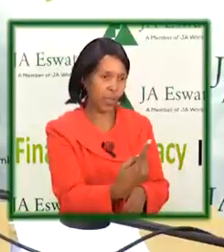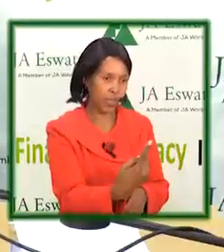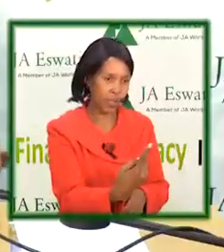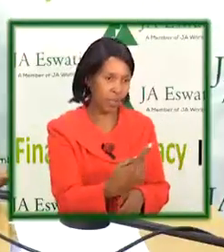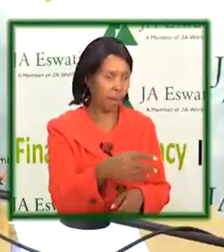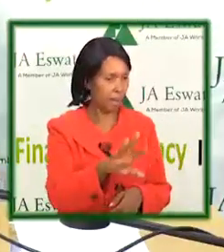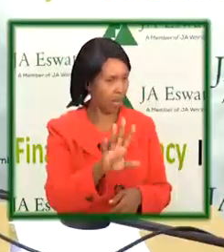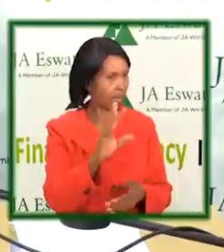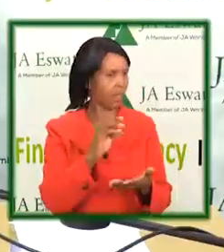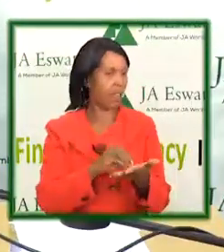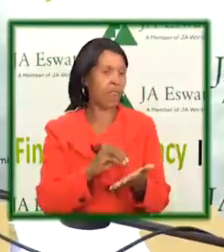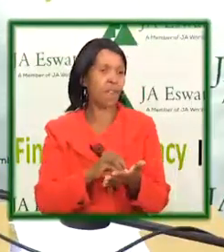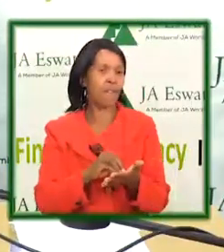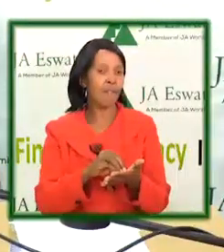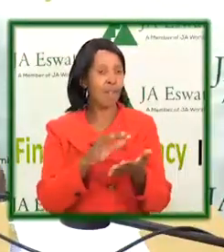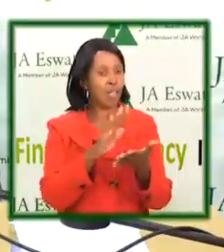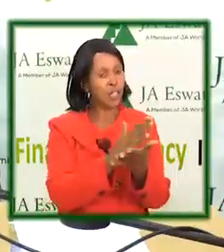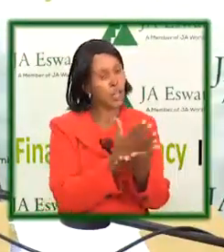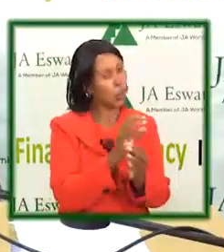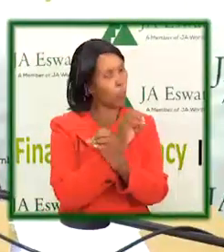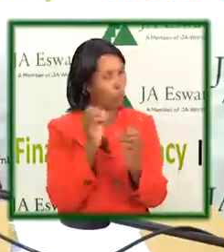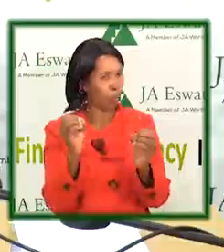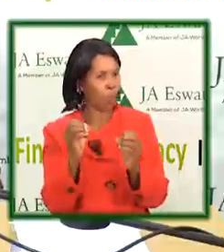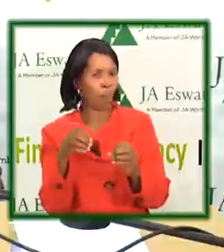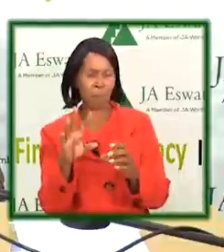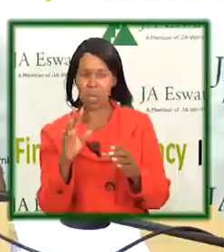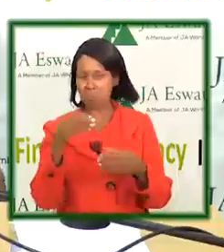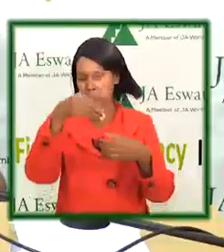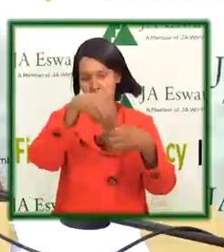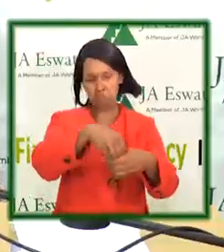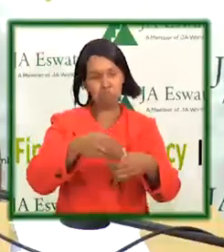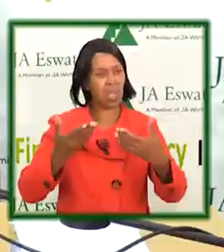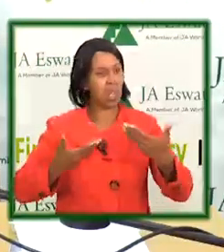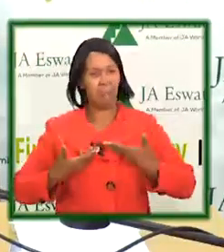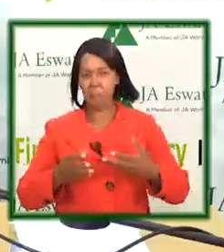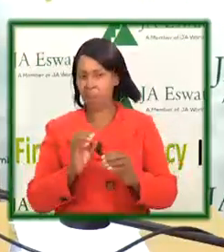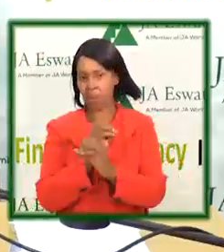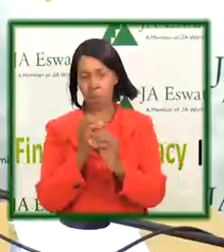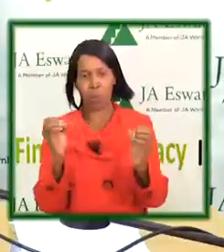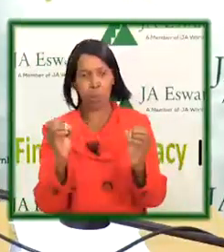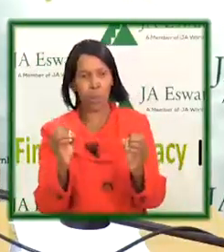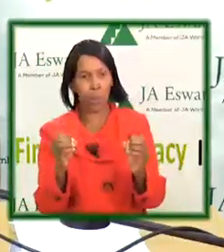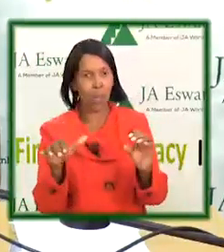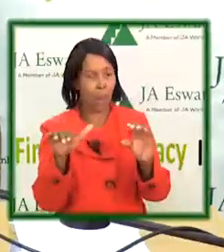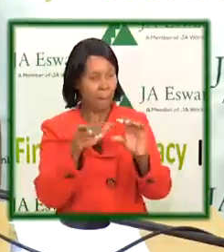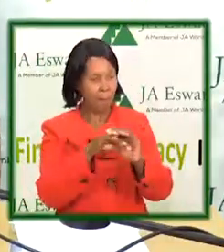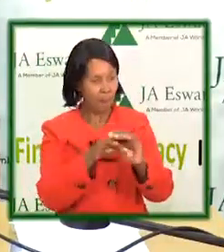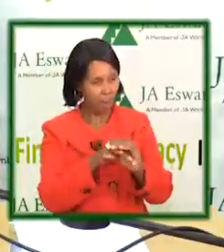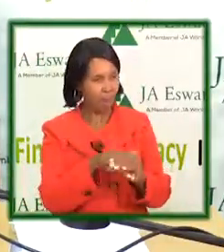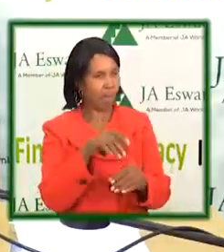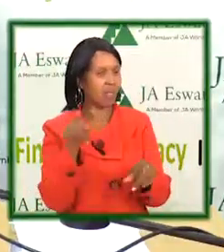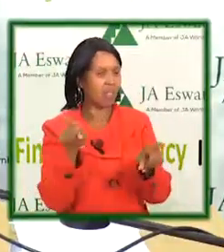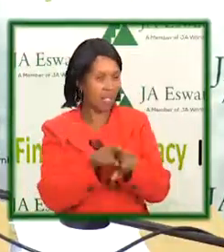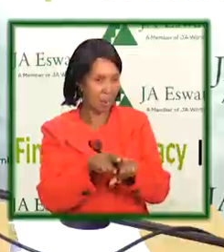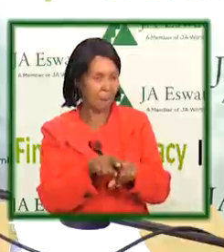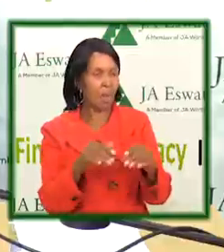you don't become part of the company. And each member will have equal voting rights. You must take note